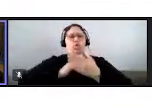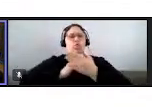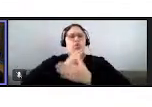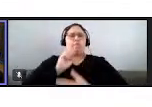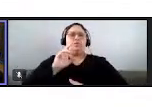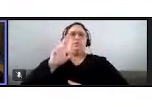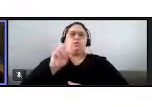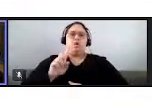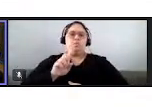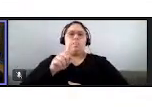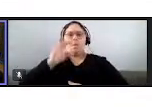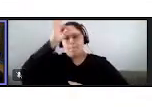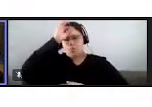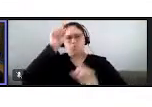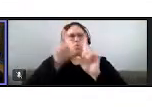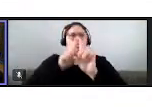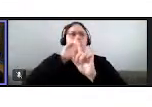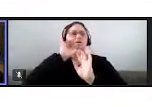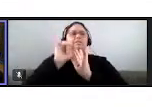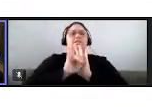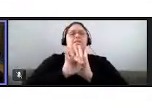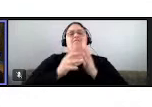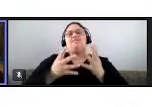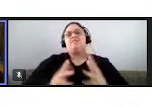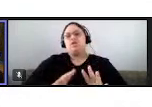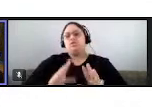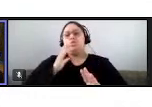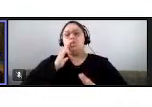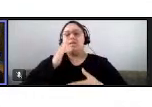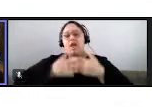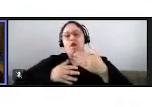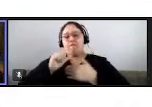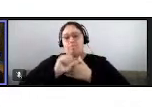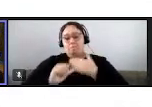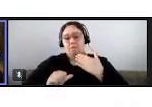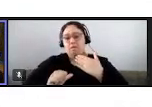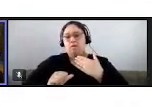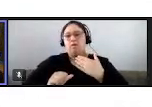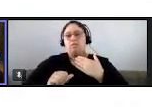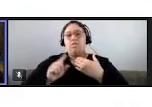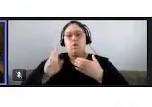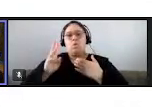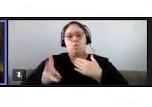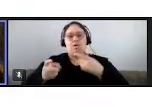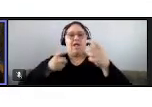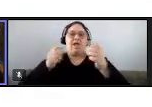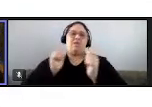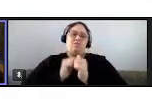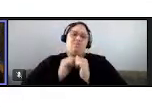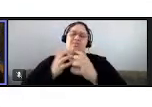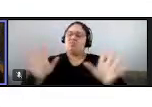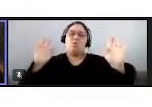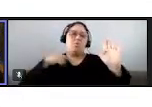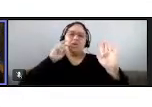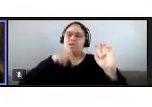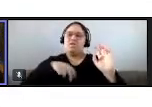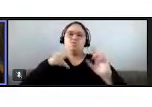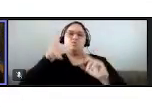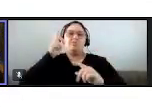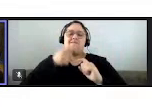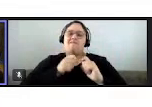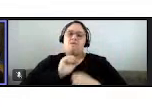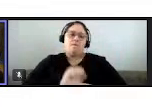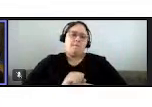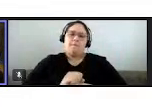Those things that the police also have identified by the end of the month that will be dealt with. That's all that we want to hear